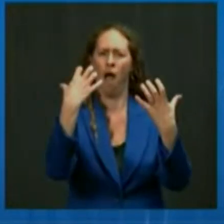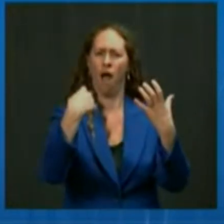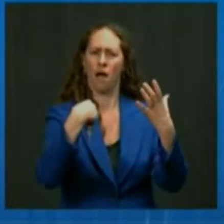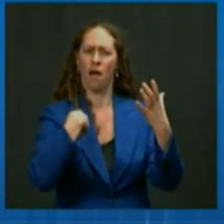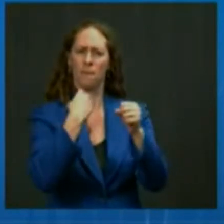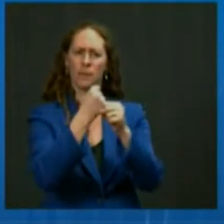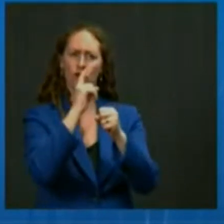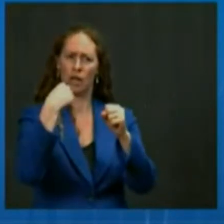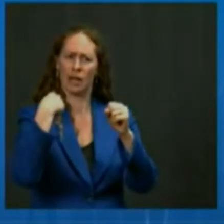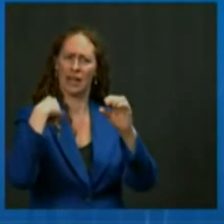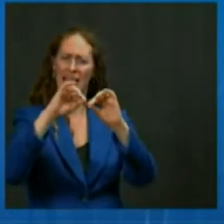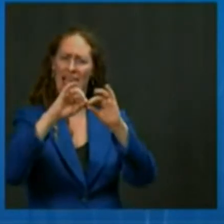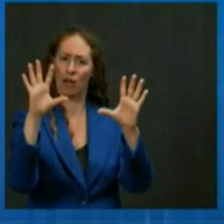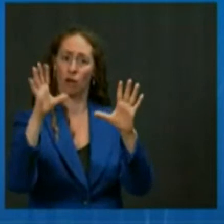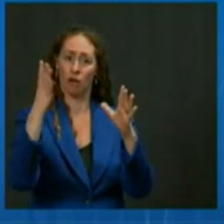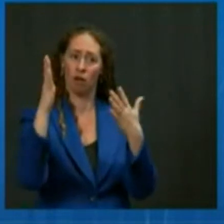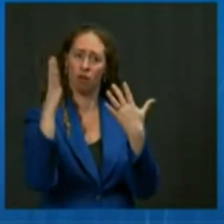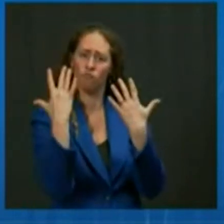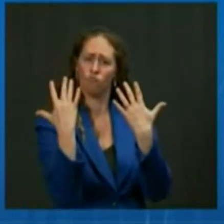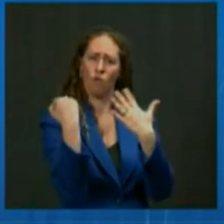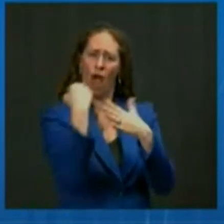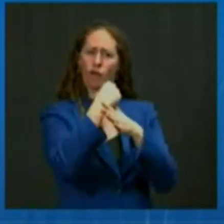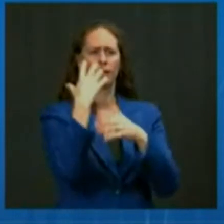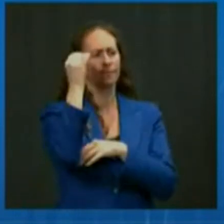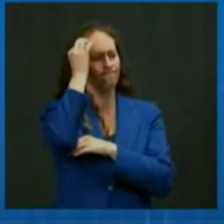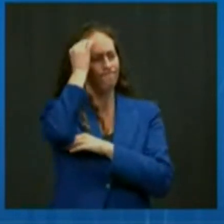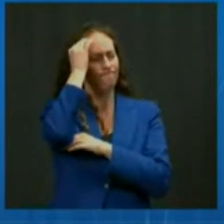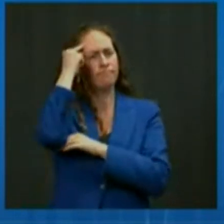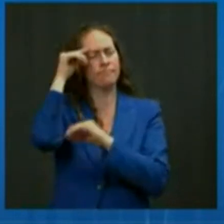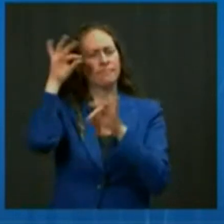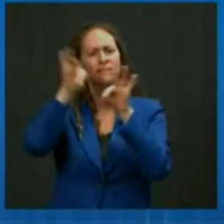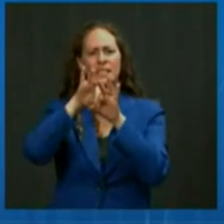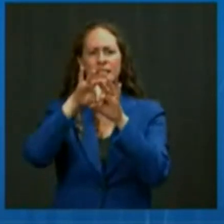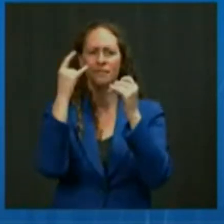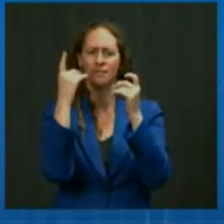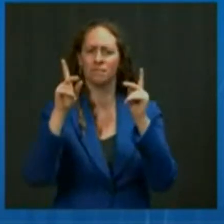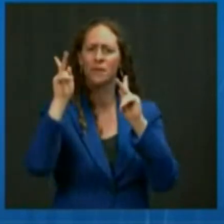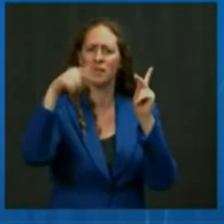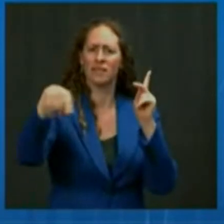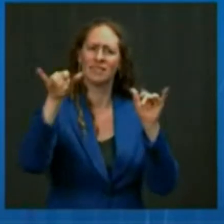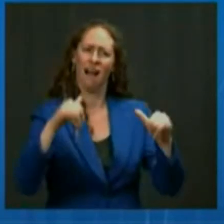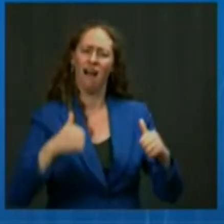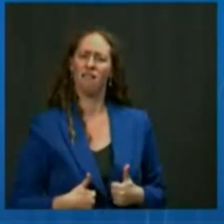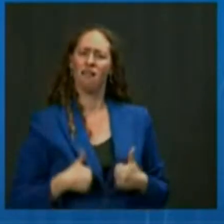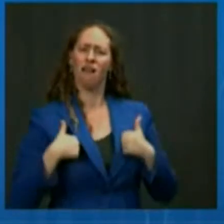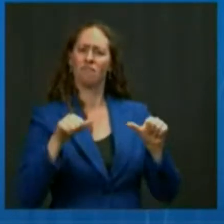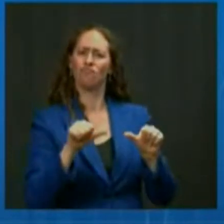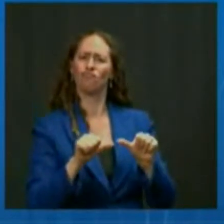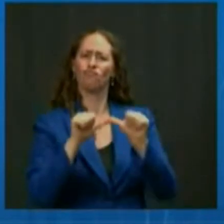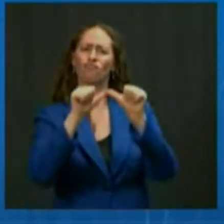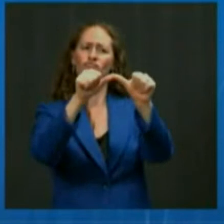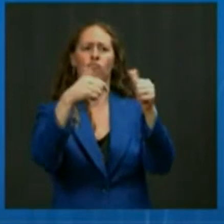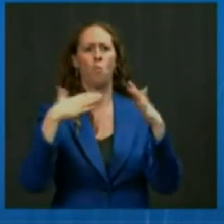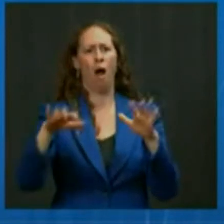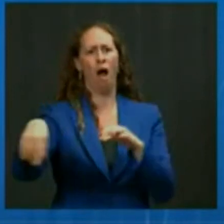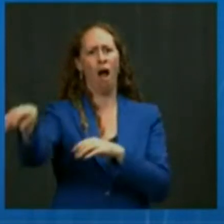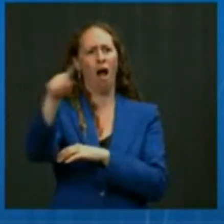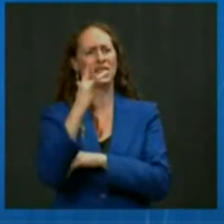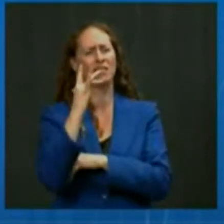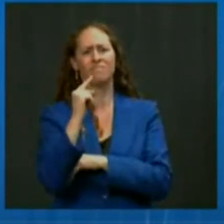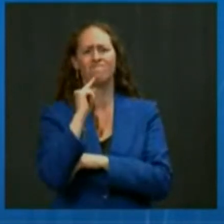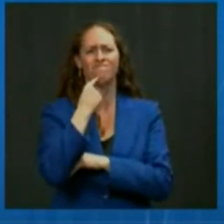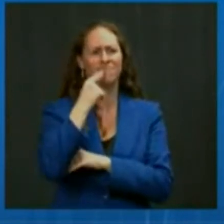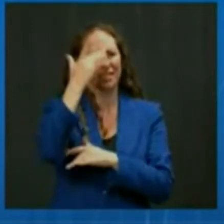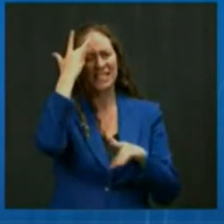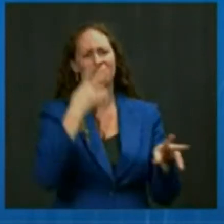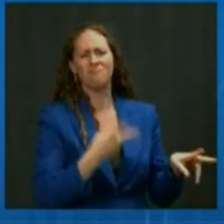to save lives and prevent severe infections. The data we will publish today and next week demonstrate that vaccine